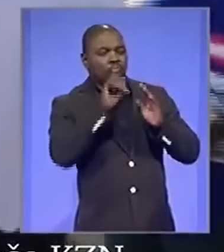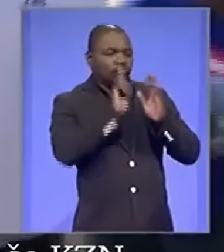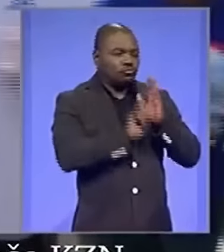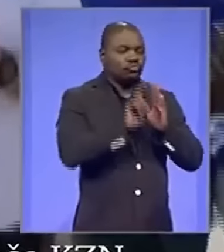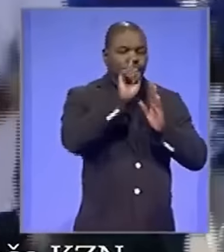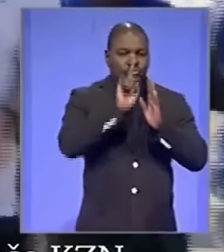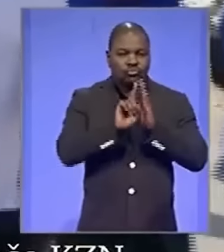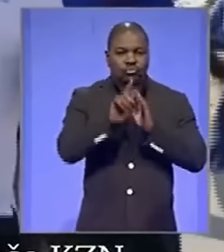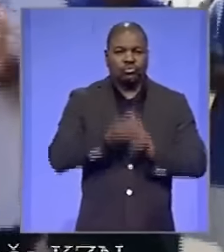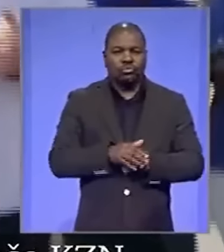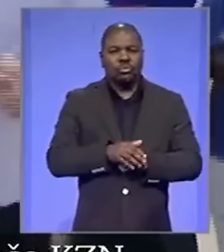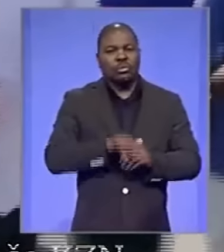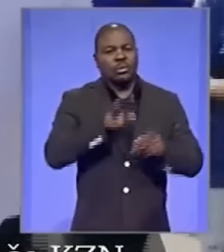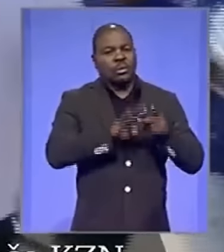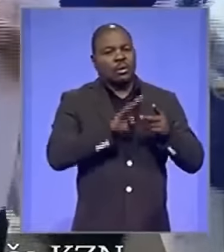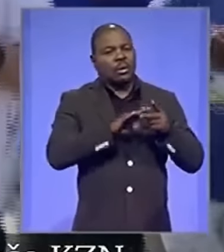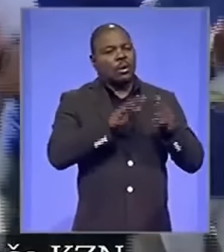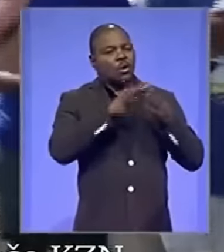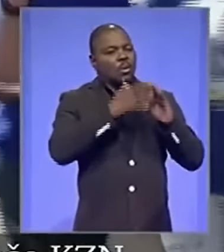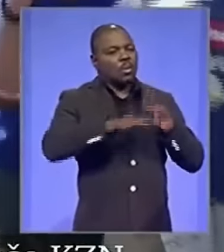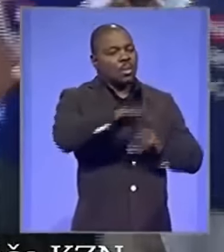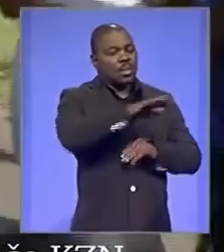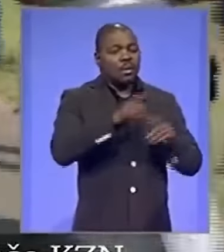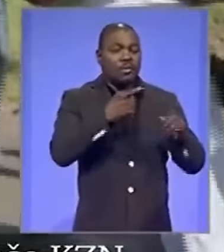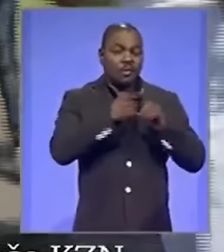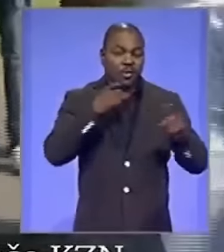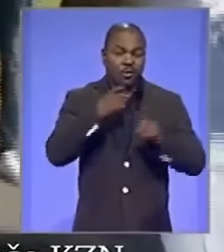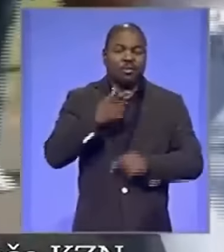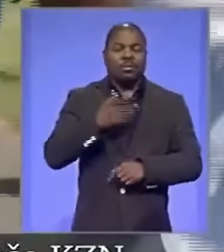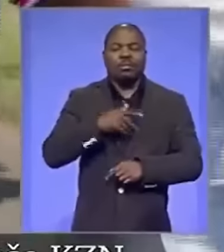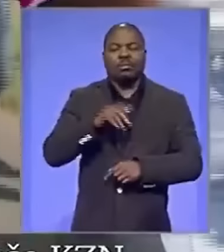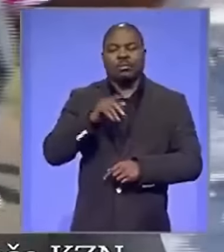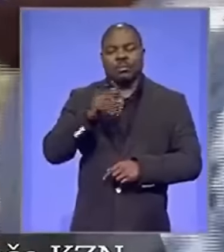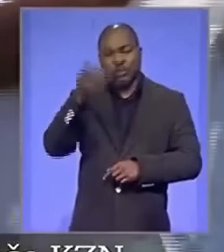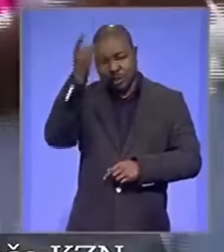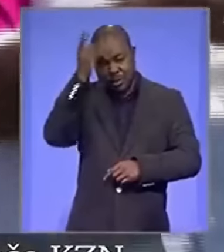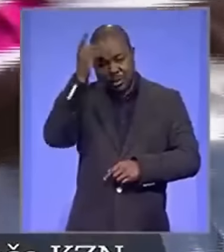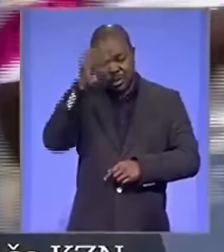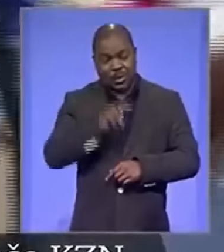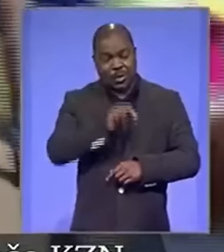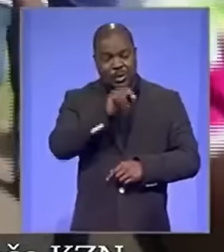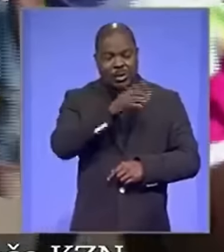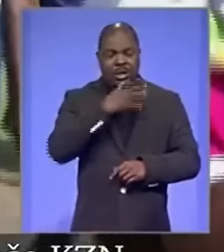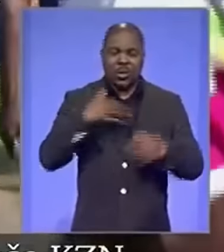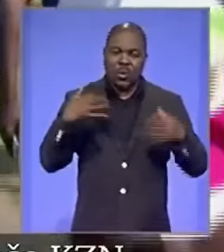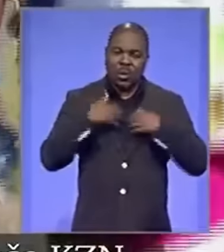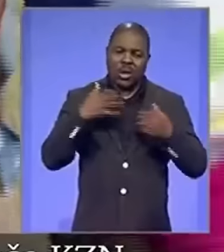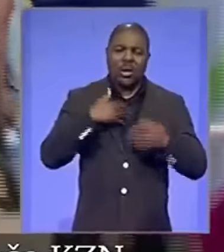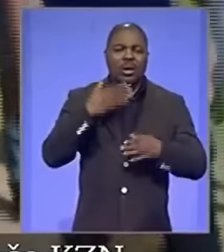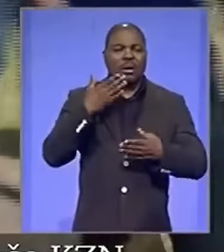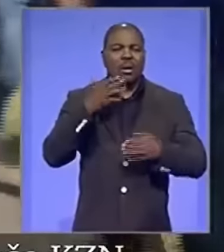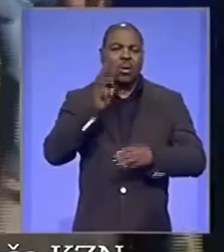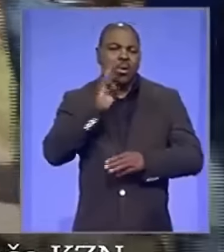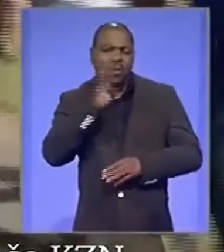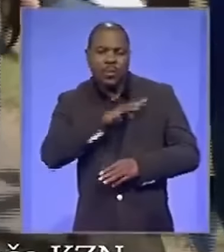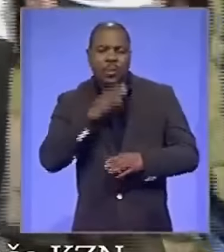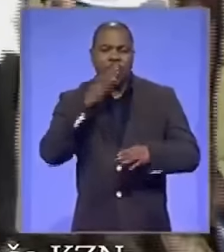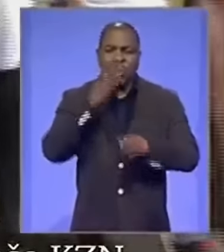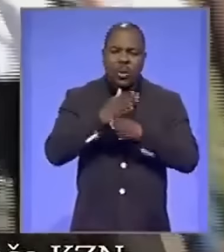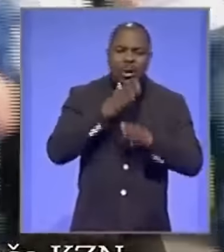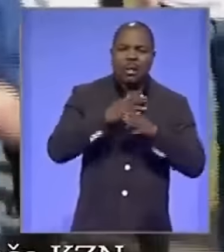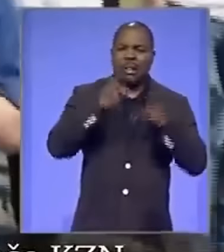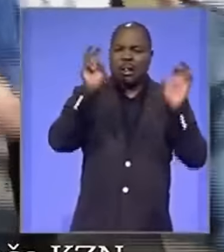wa Ntunza le Reservoir Hills ka leboa la Durban ba sa tlhobaetšwa ke bosenyi, tlhokego ya mešomo, metse le motlhagase. Ba re tshepo